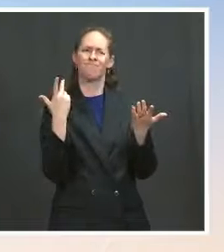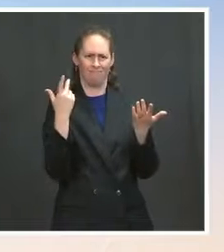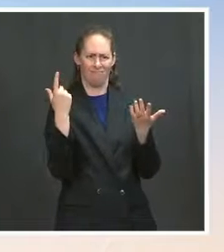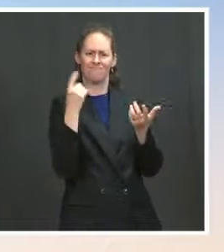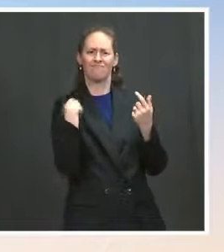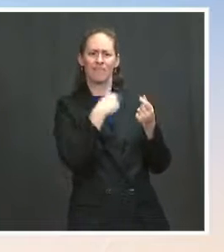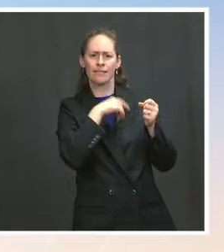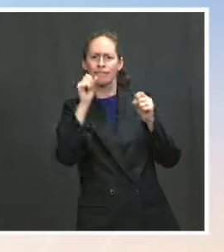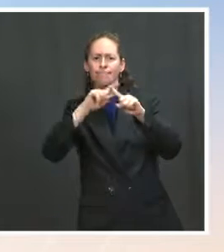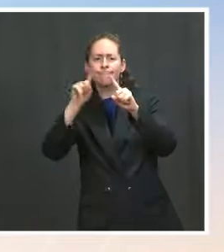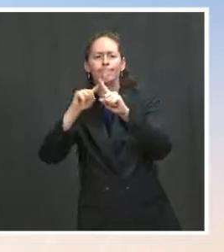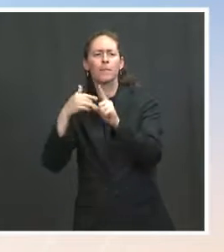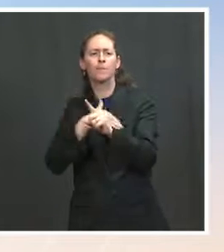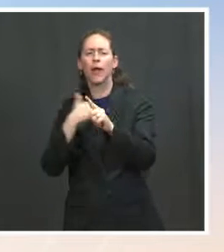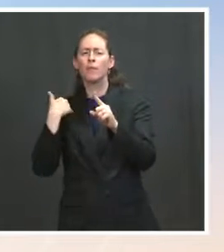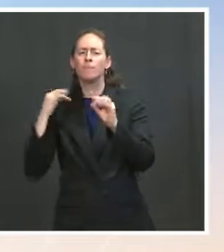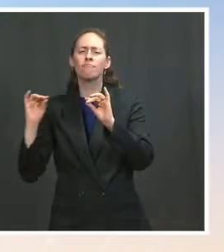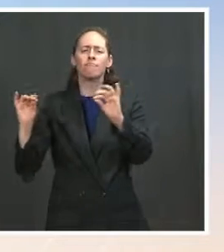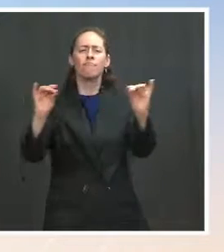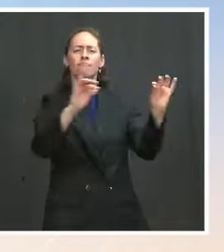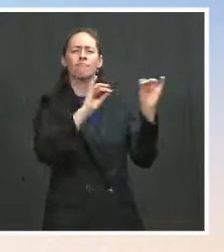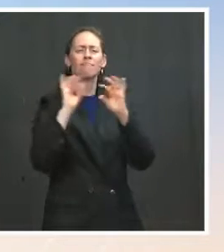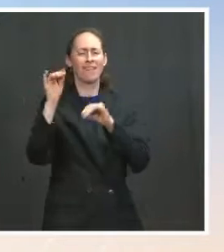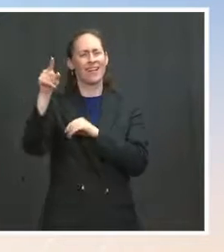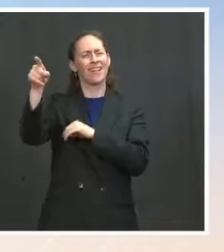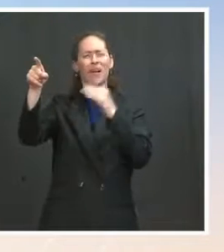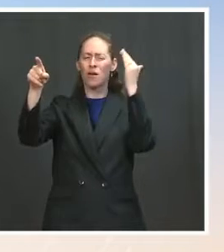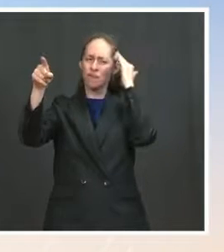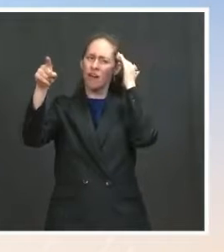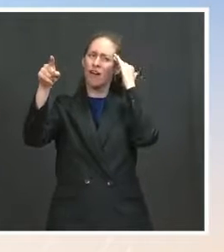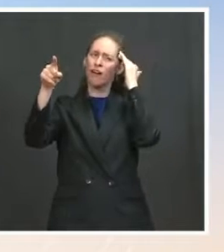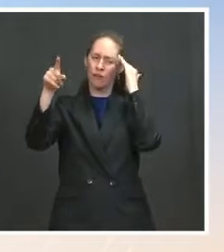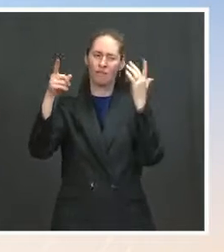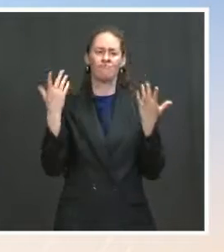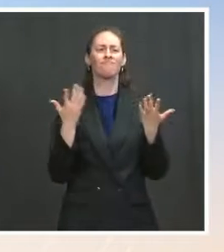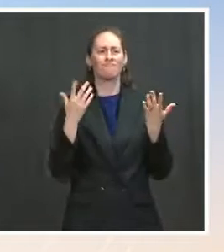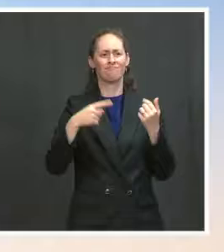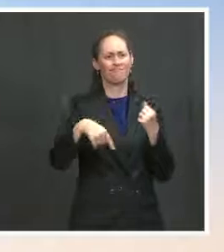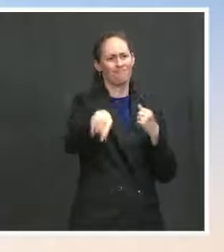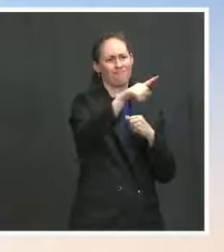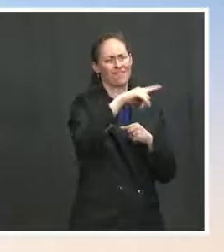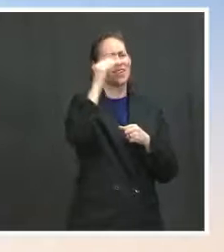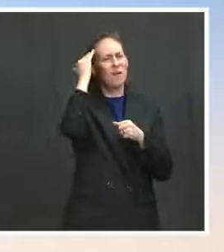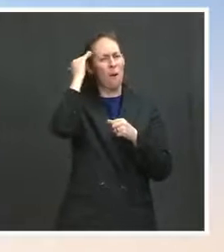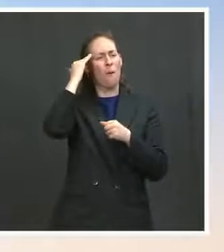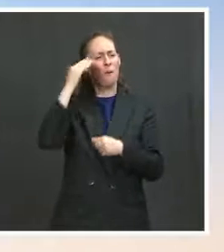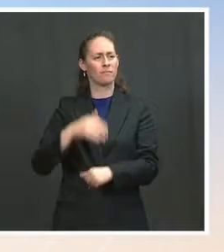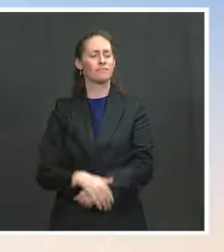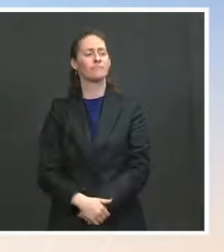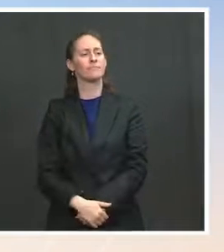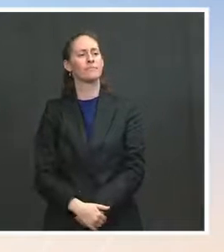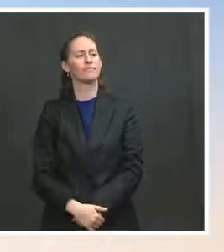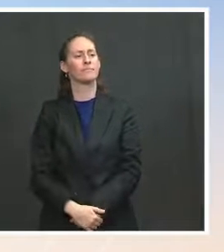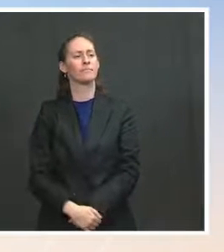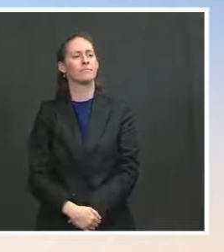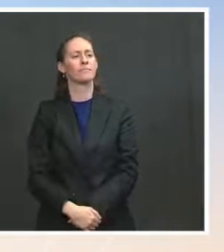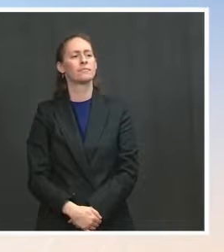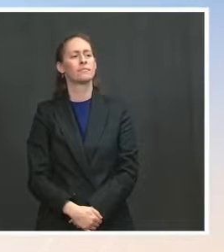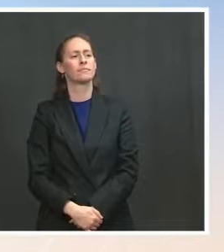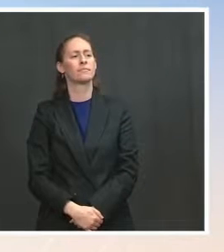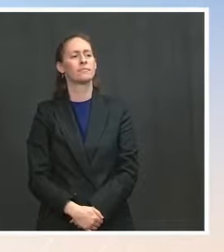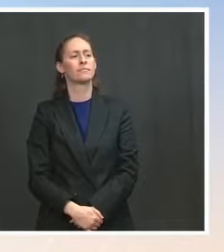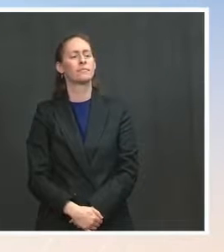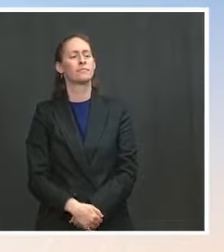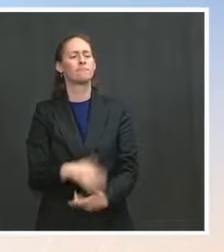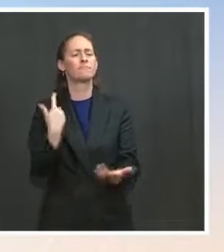are certainly well aware of what was in the president's American Jobs Plan proposal as pay-fors. And just on the cyber hacking, the White House is telling businesses to